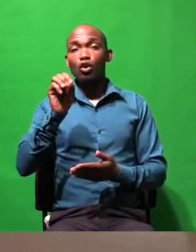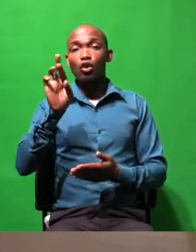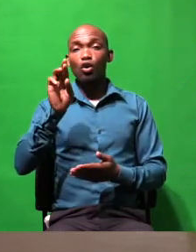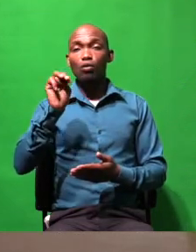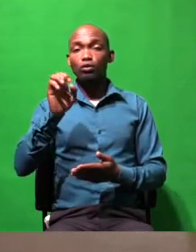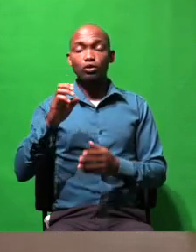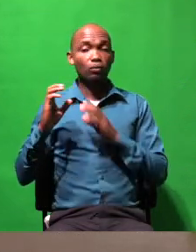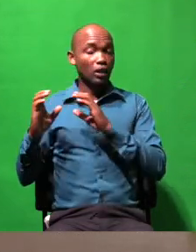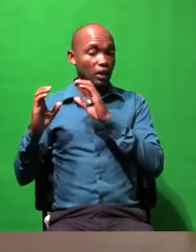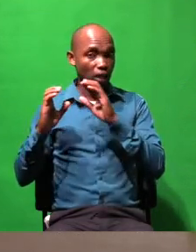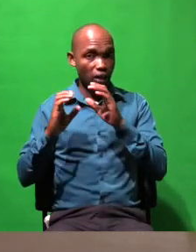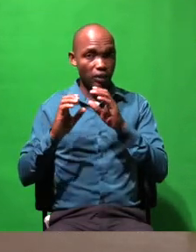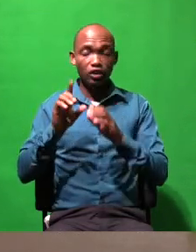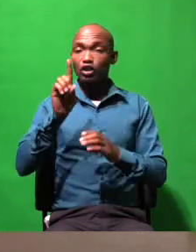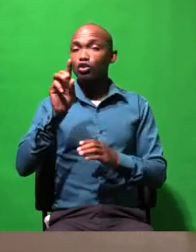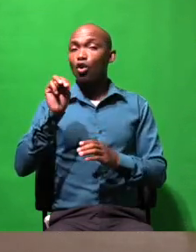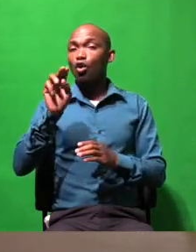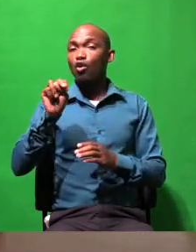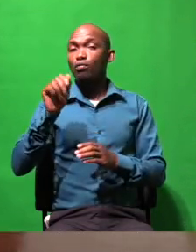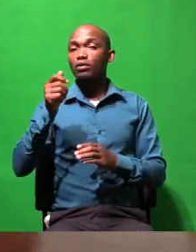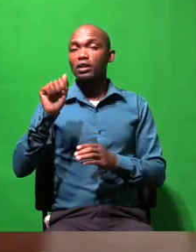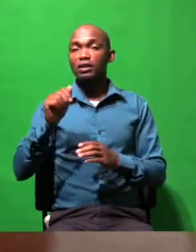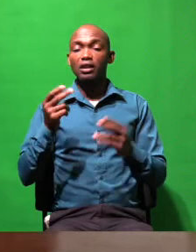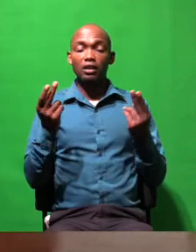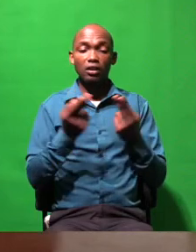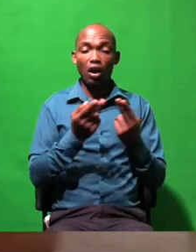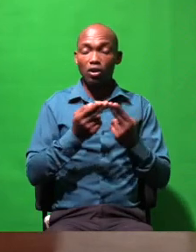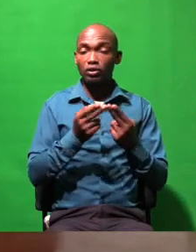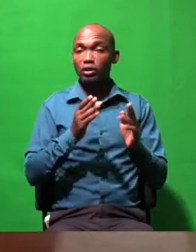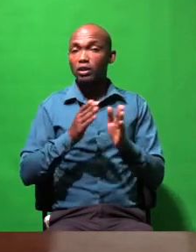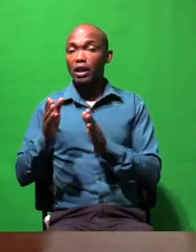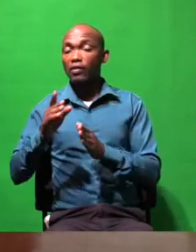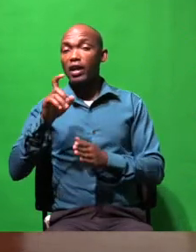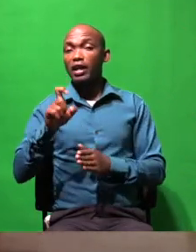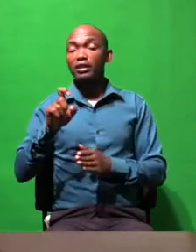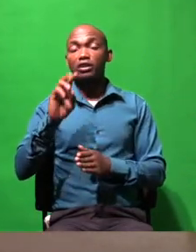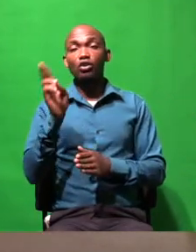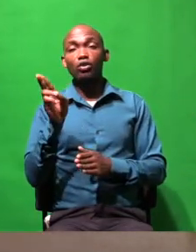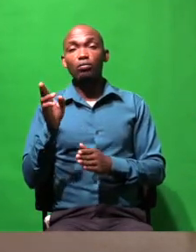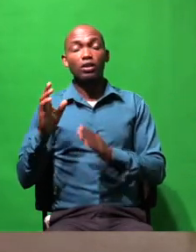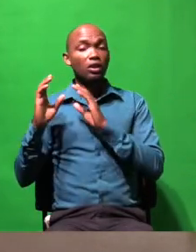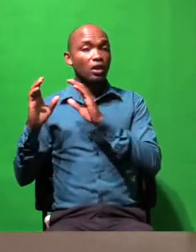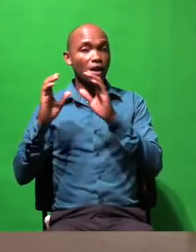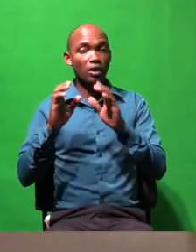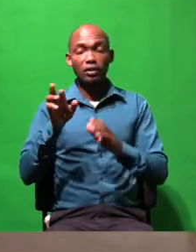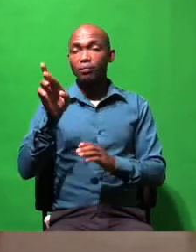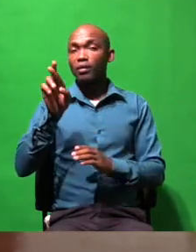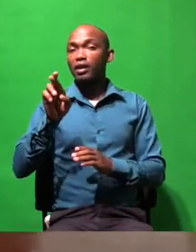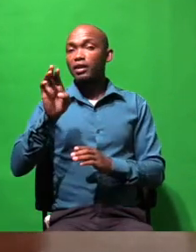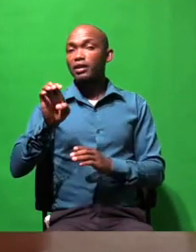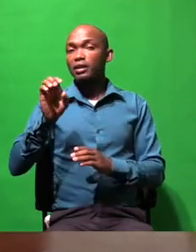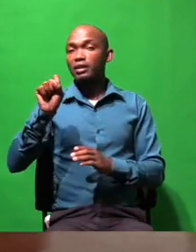carried dominant gene, while on the other X chromosome, she carried